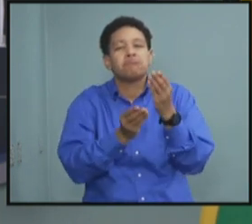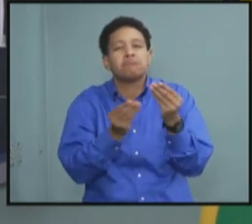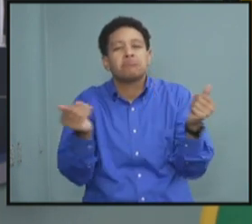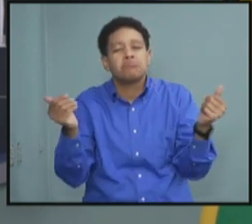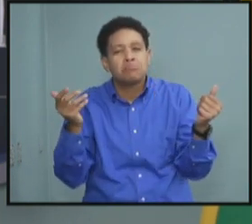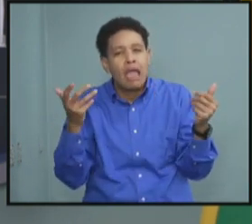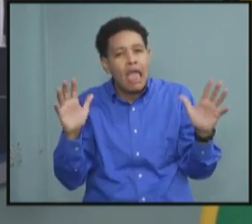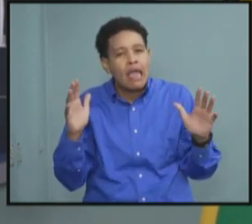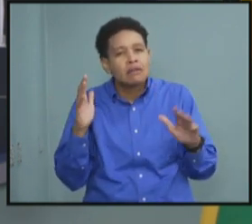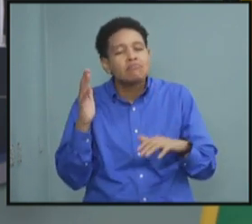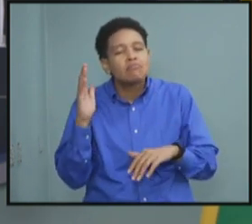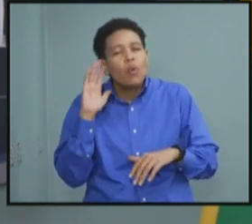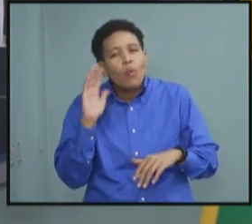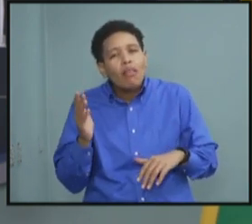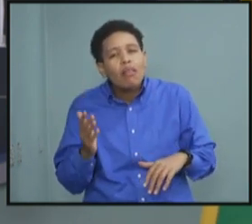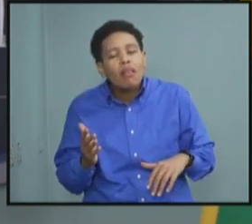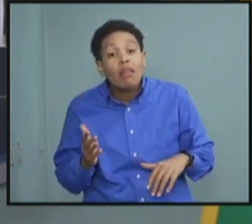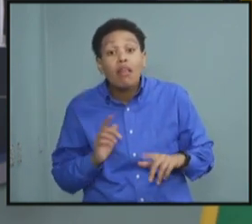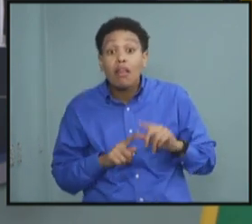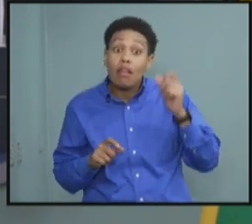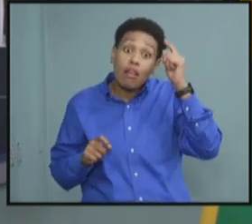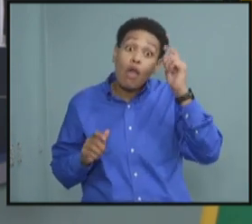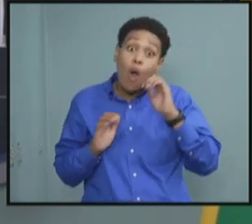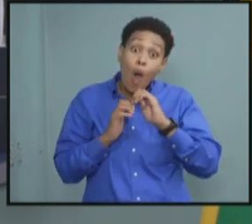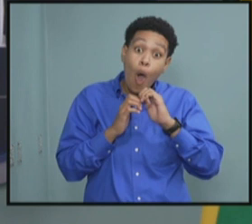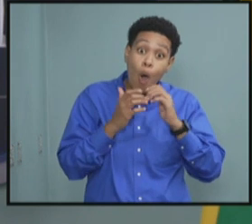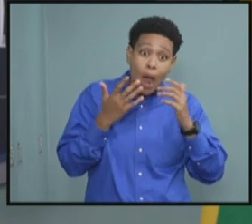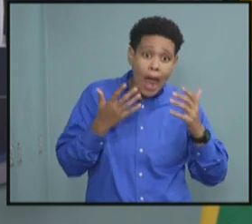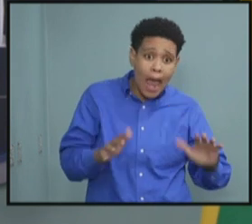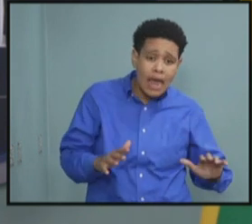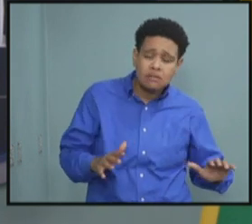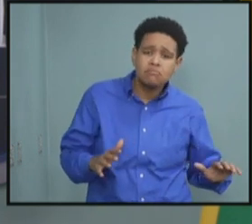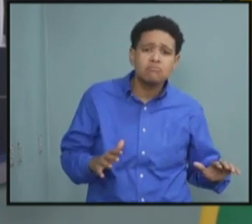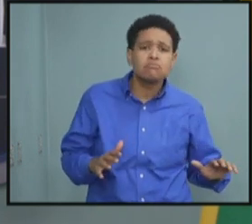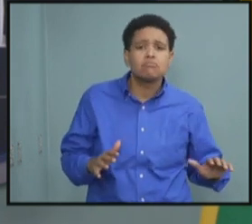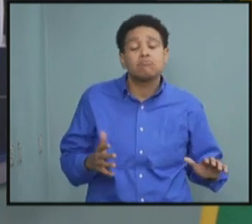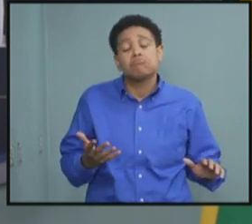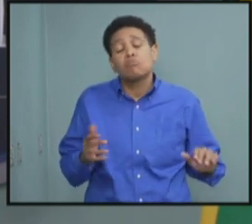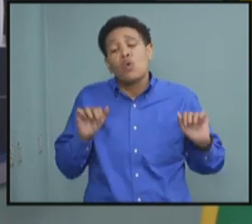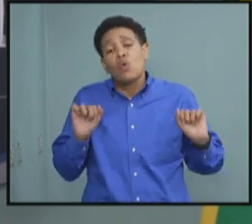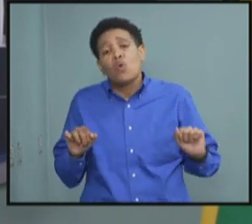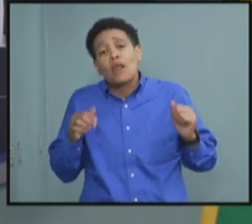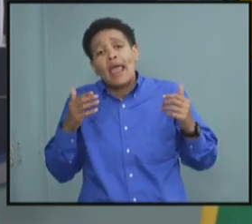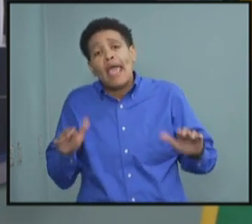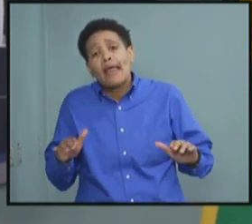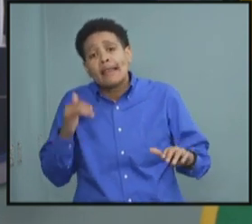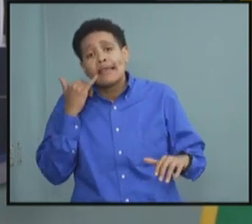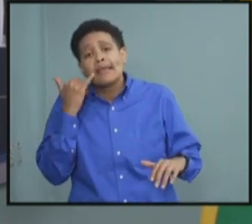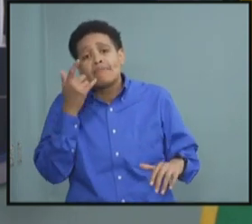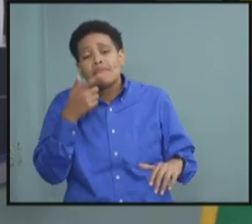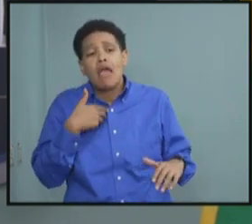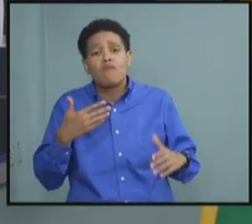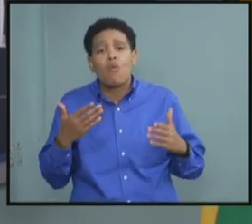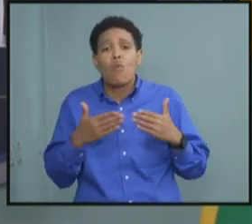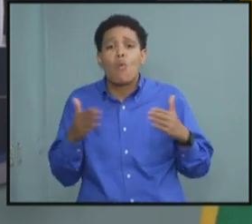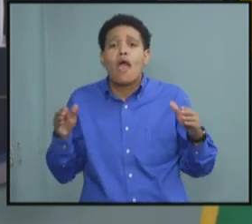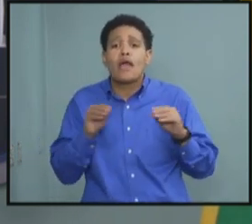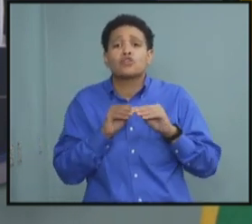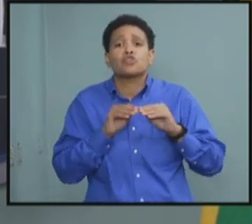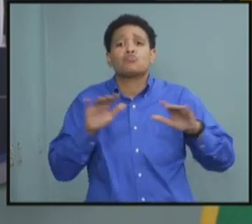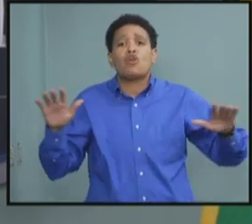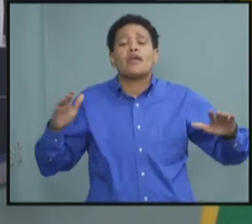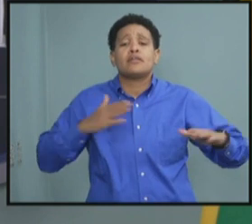will it end? It could end if there is widespread